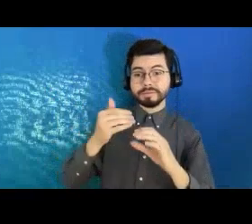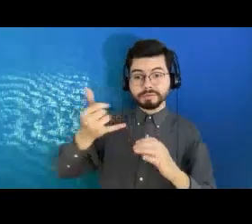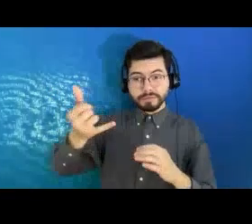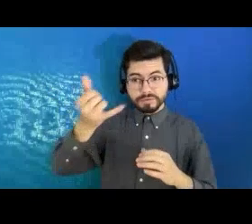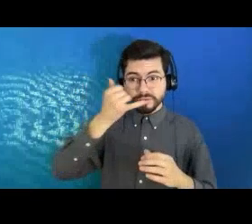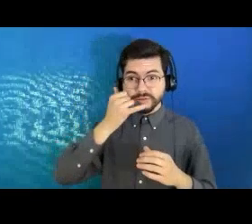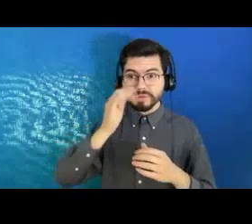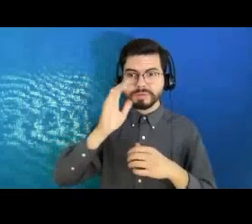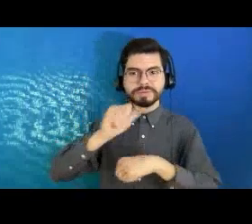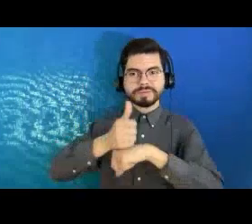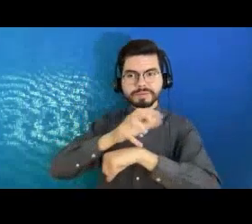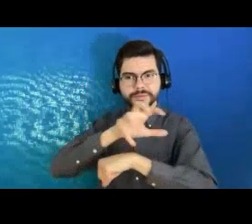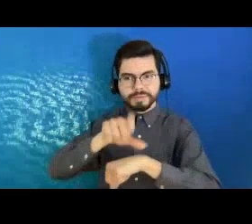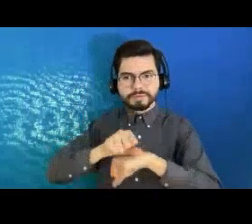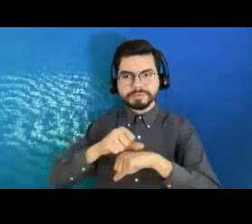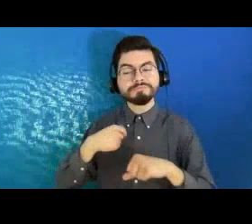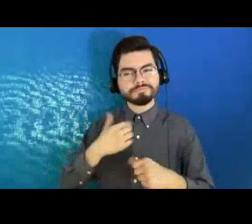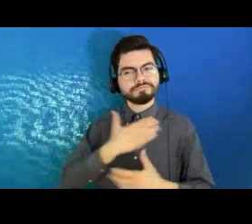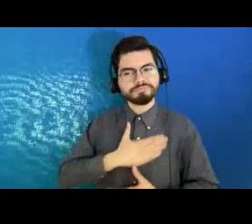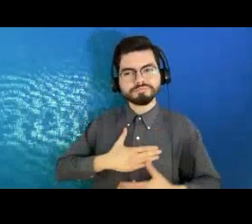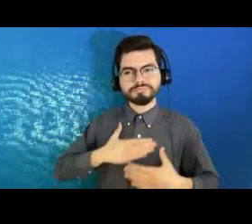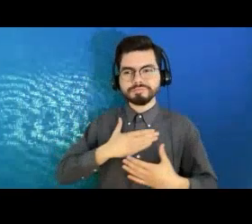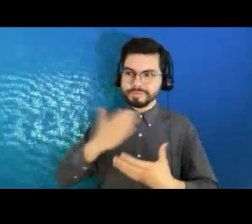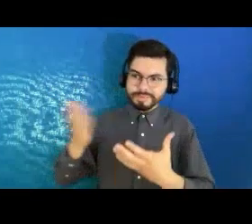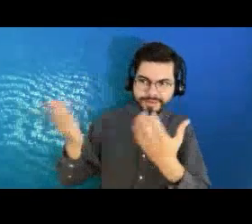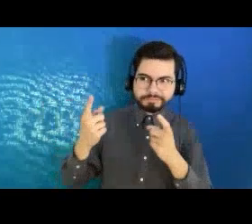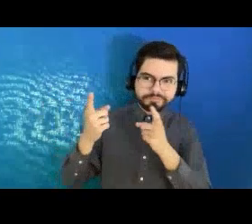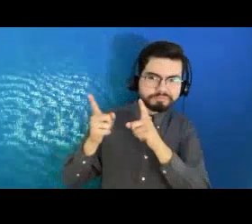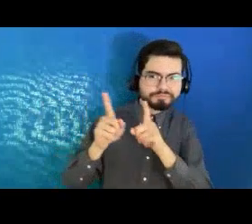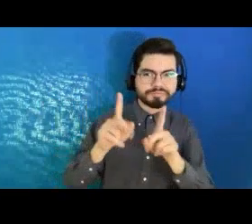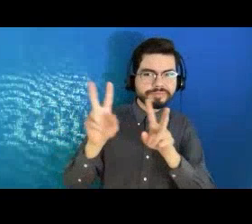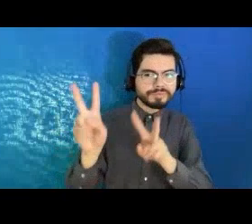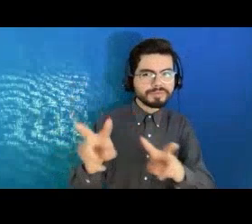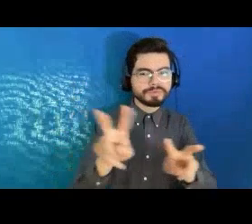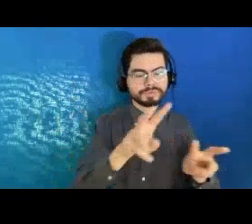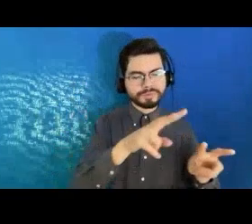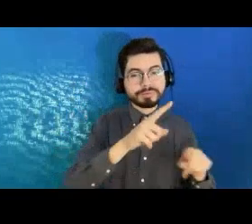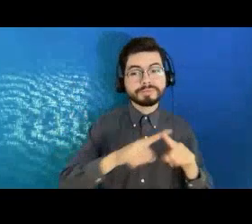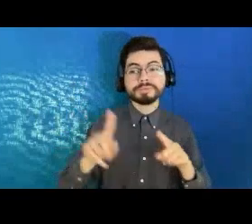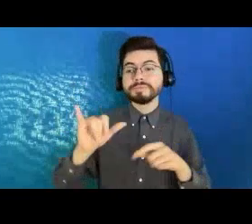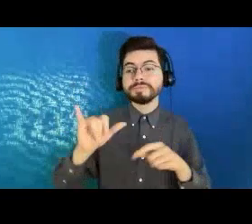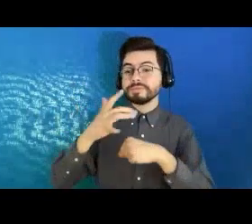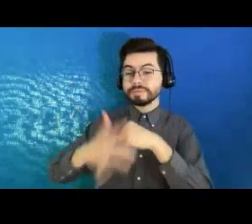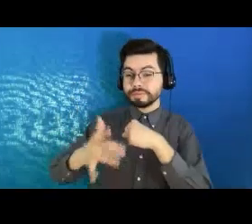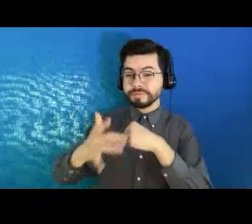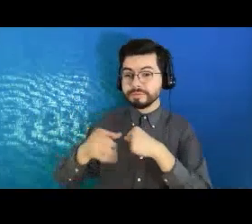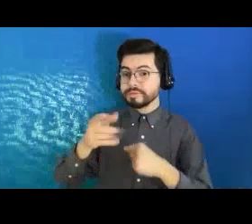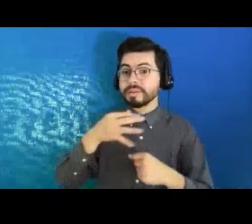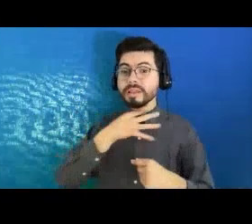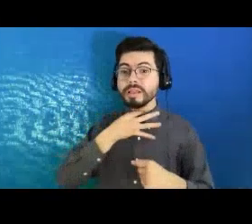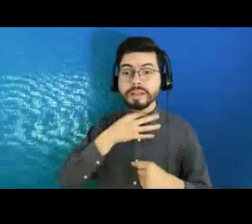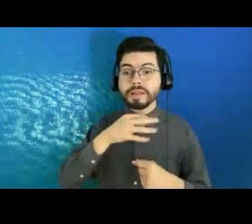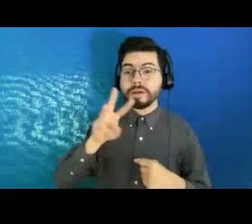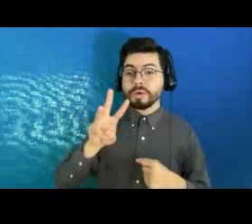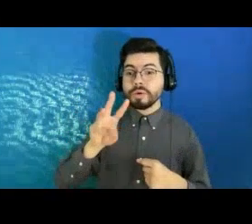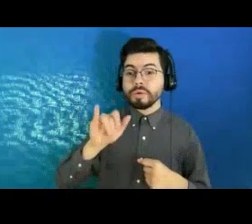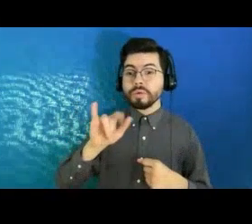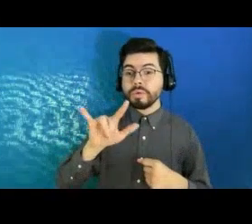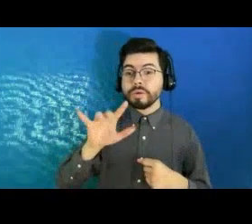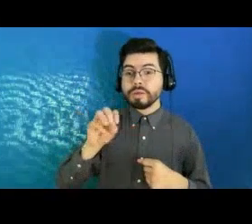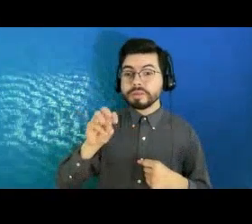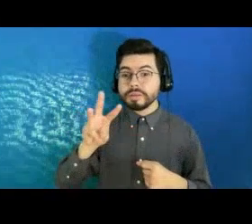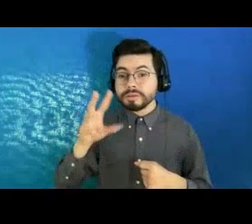give people tours, but it's also available if you want to just see what willow looks like or look